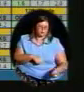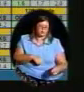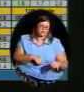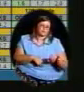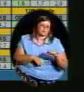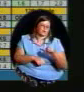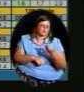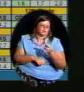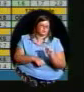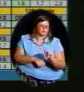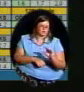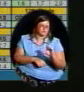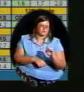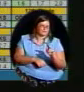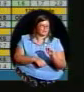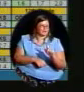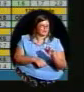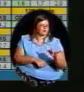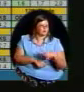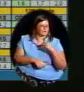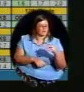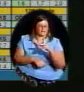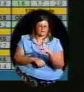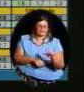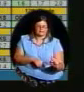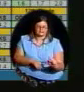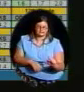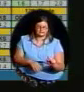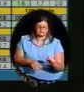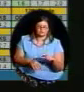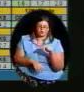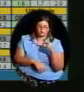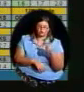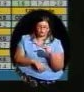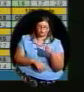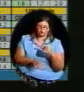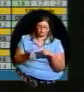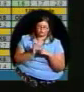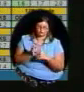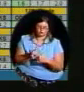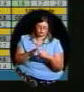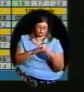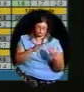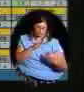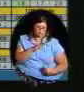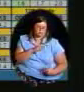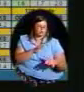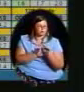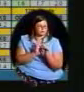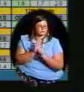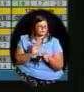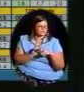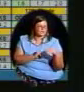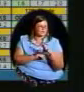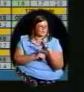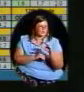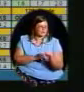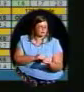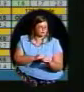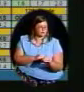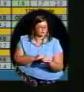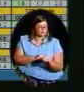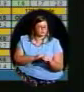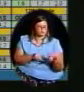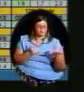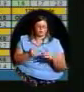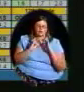and Kansas. The green shading indicates an area where we were below the state and county. Okay, so let's